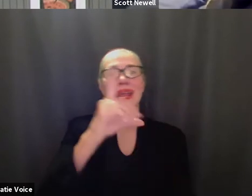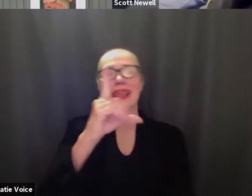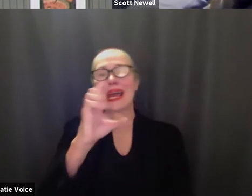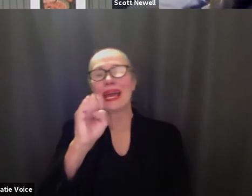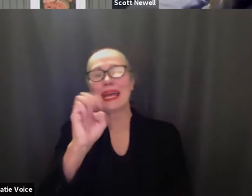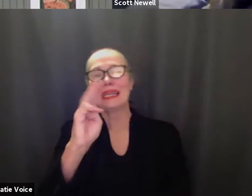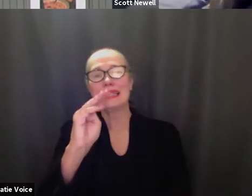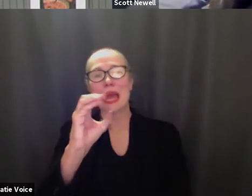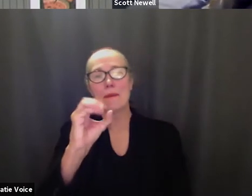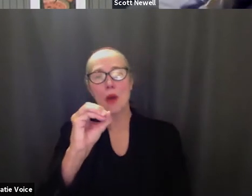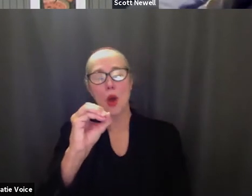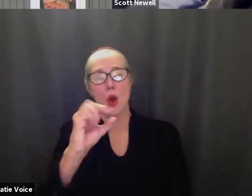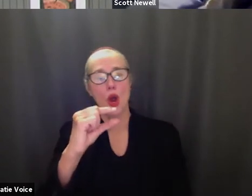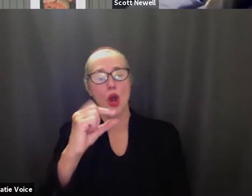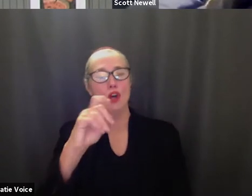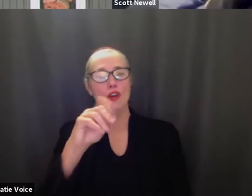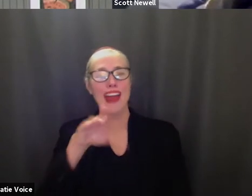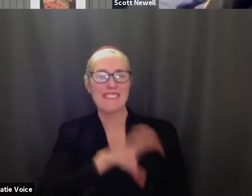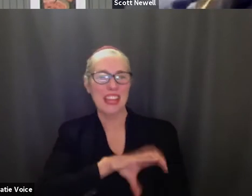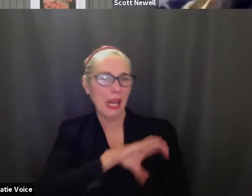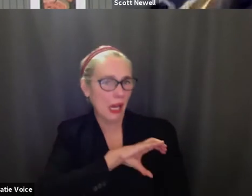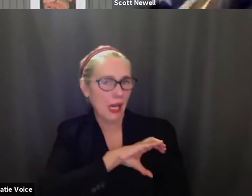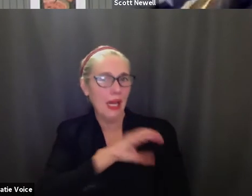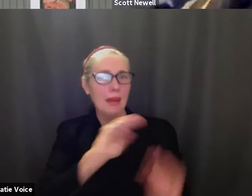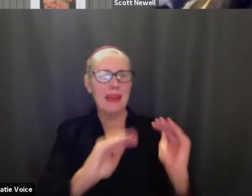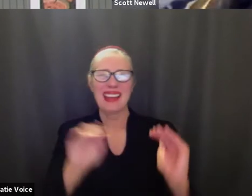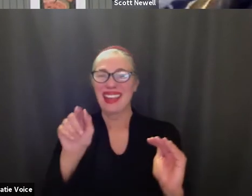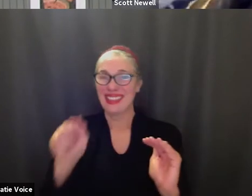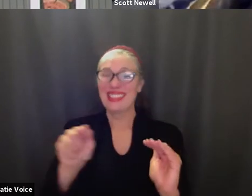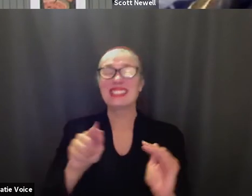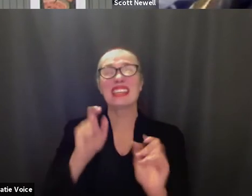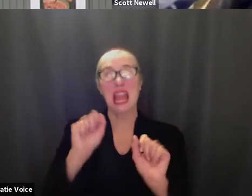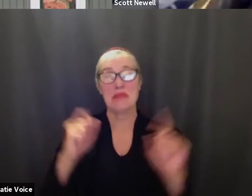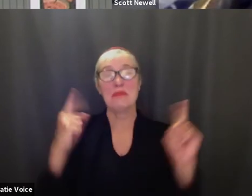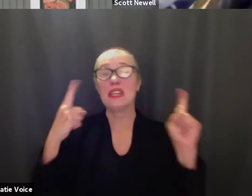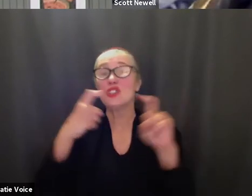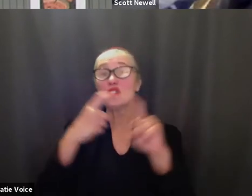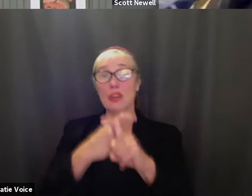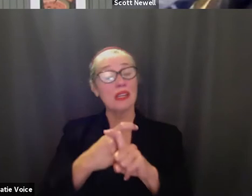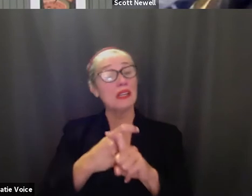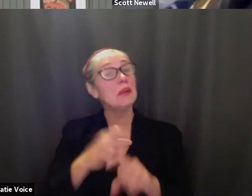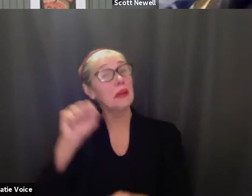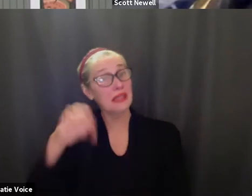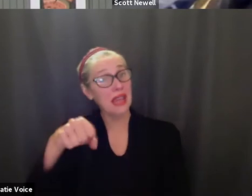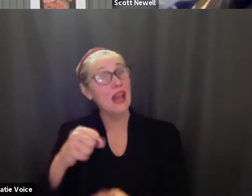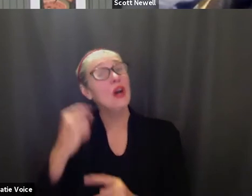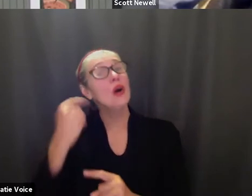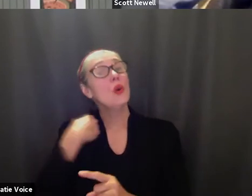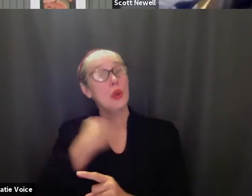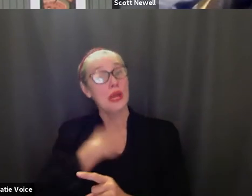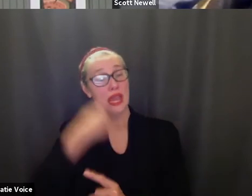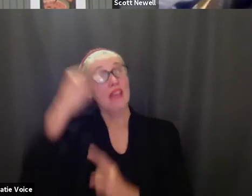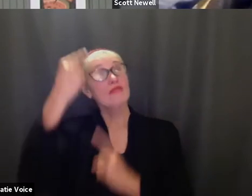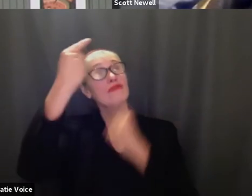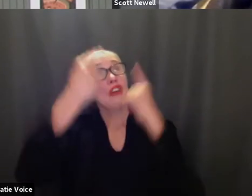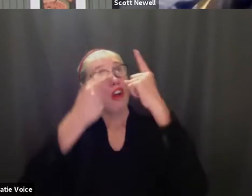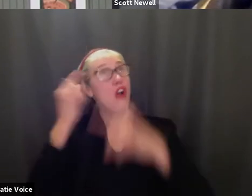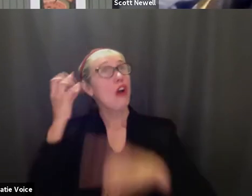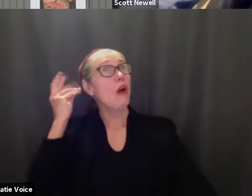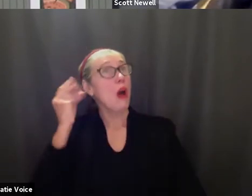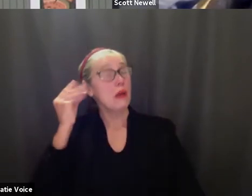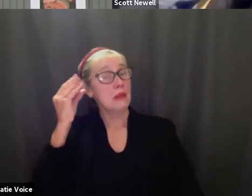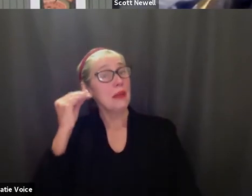um is laid out it can be very tricky but it's certainly something we can try to contemplate with a uh